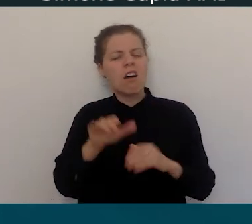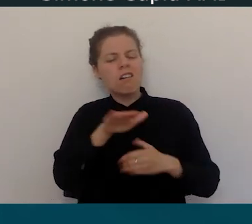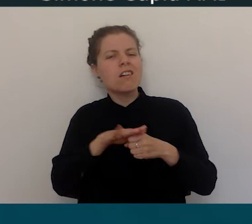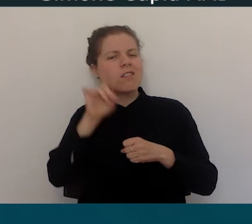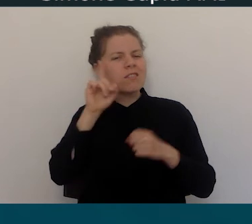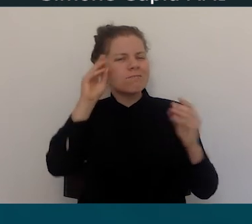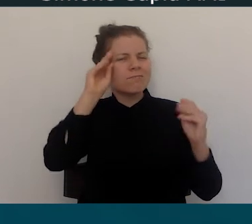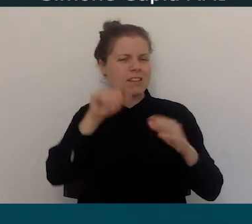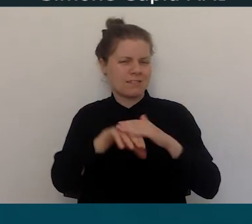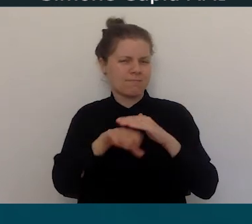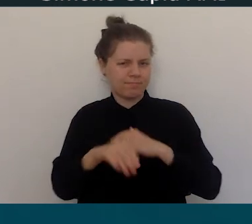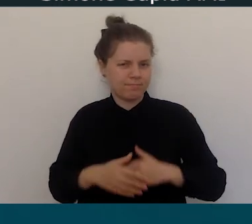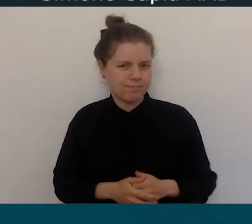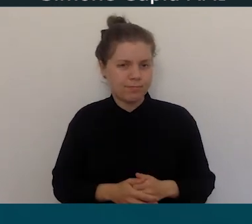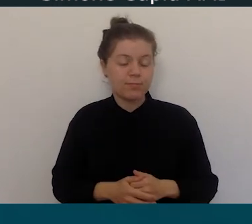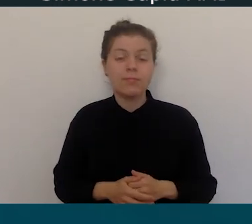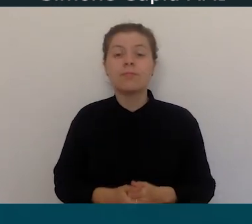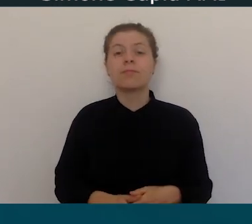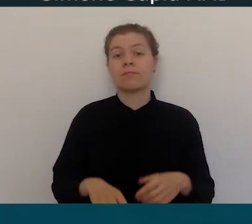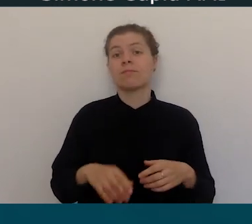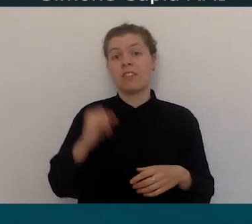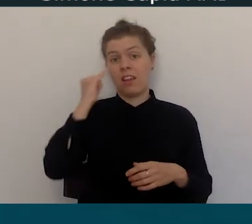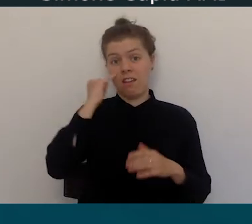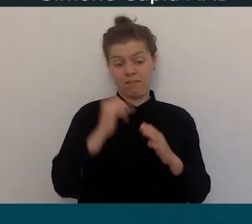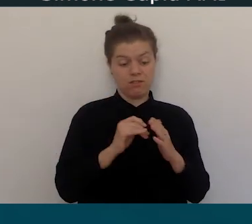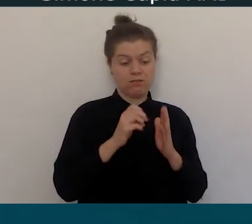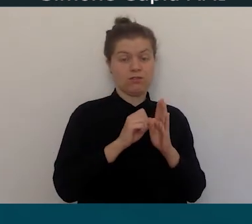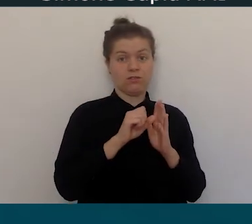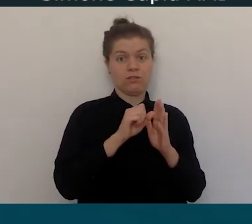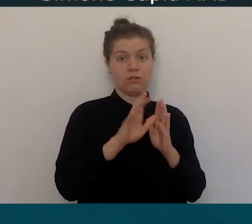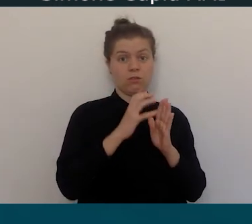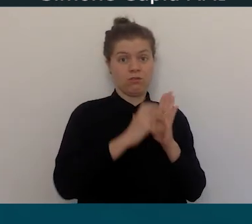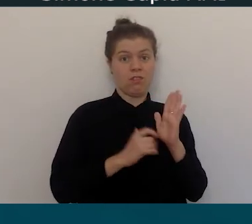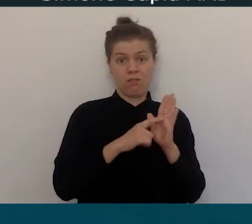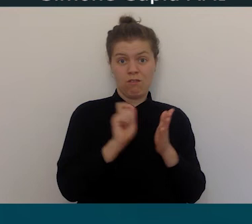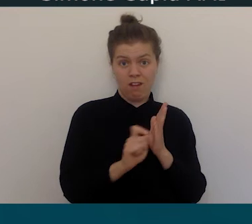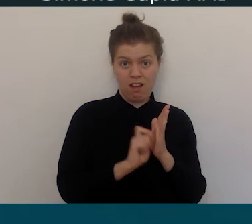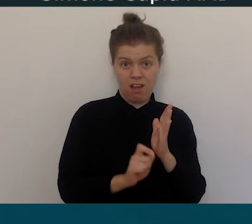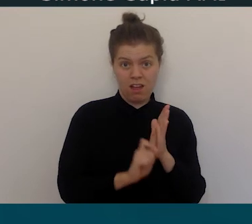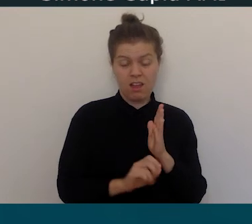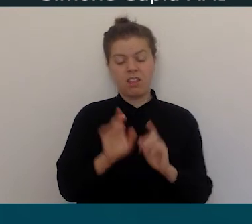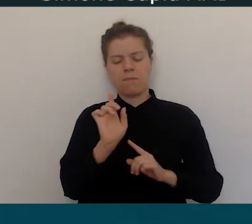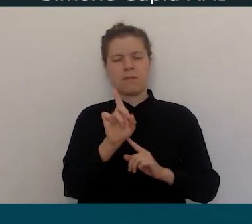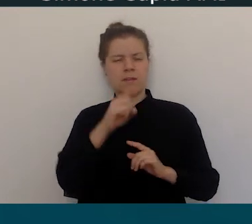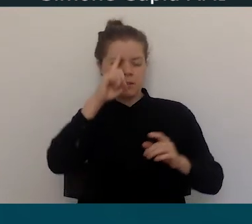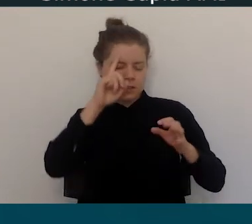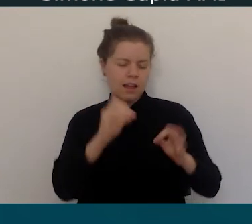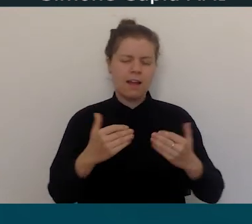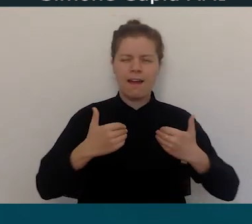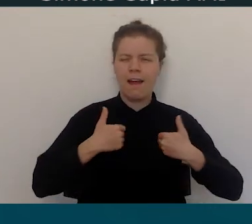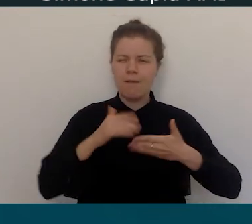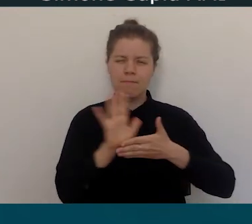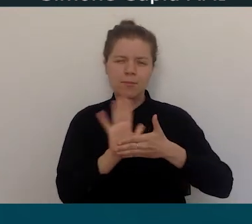creator. You need to think about accessibility when you're writing your scripts. From the minute you decide that you have a movie,